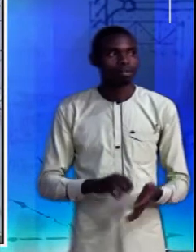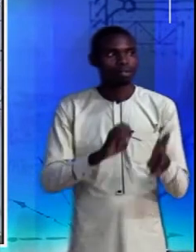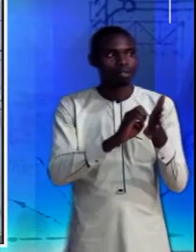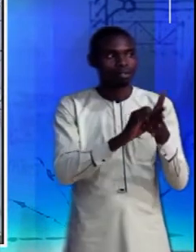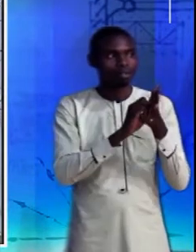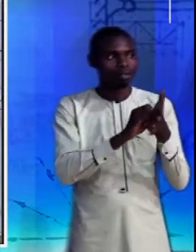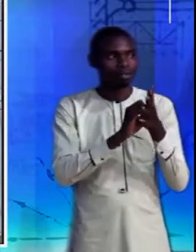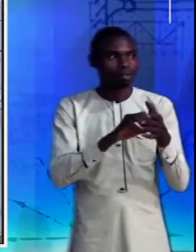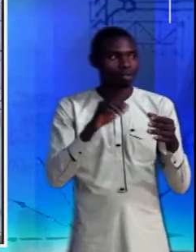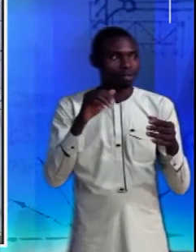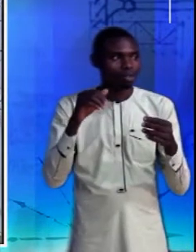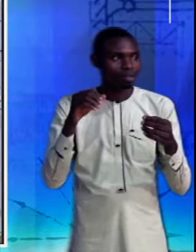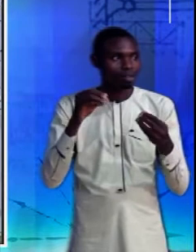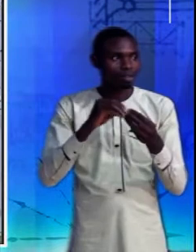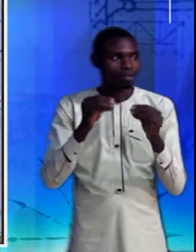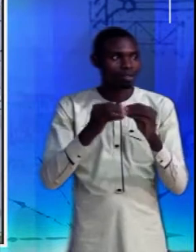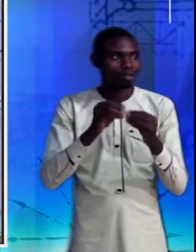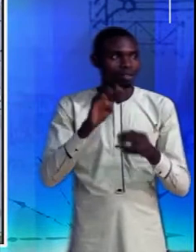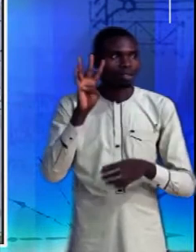class starts